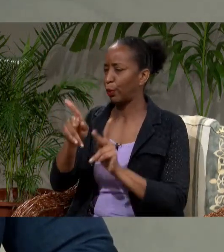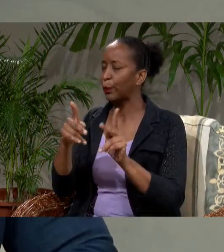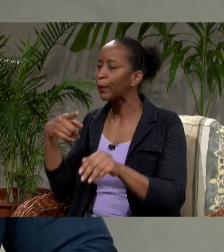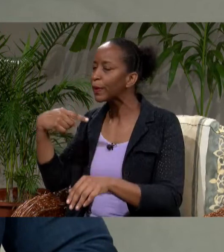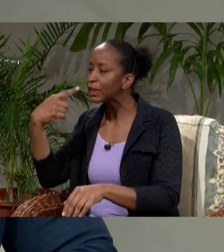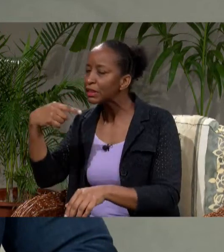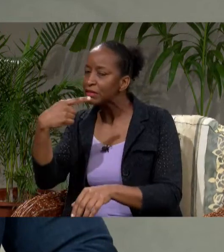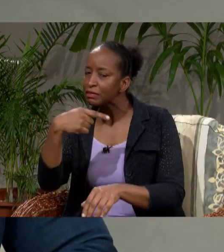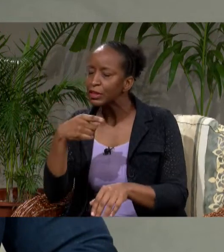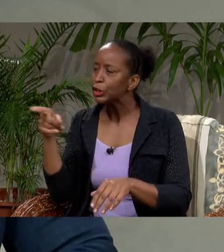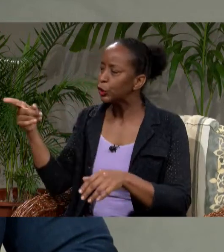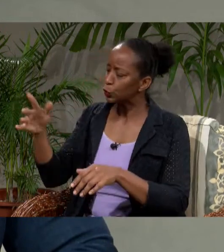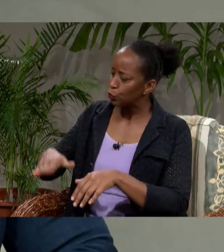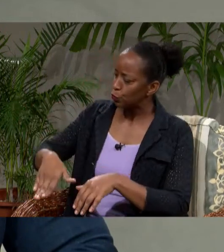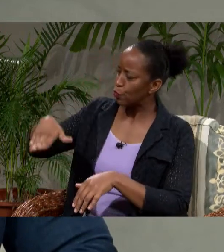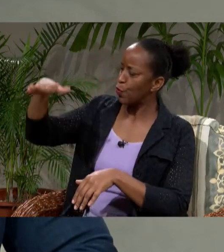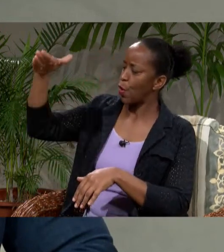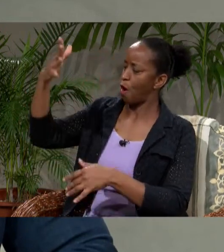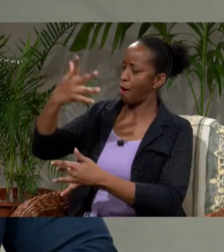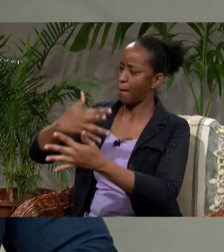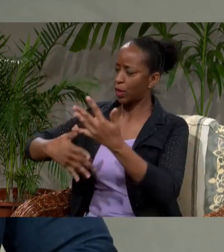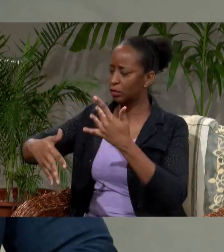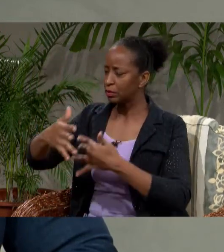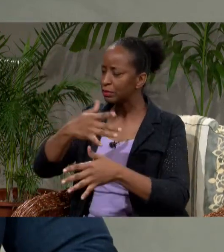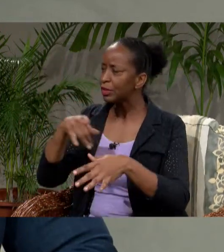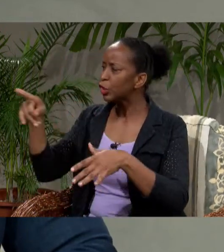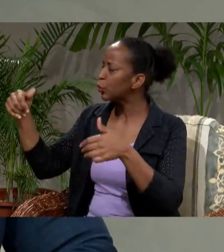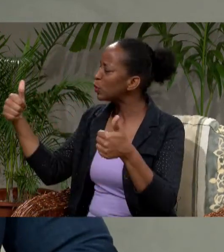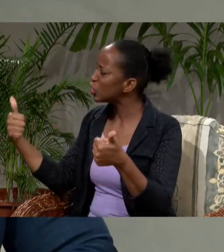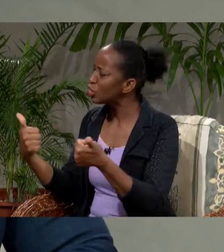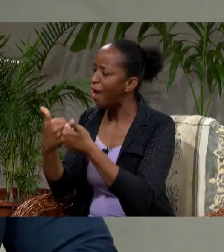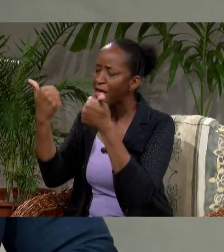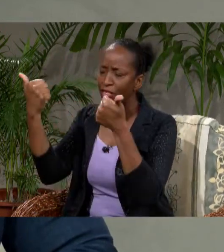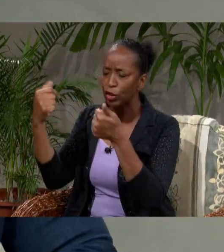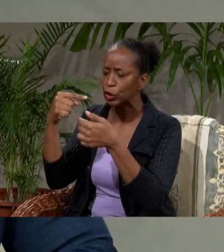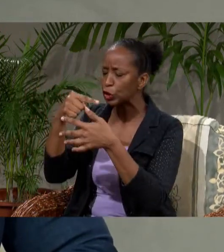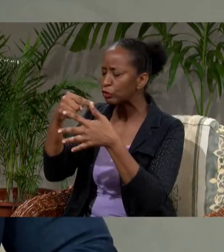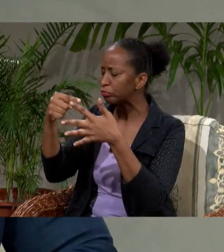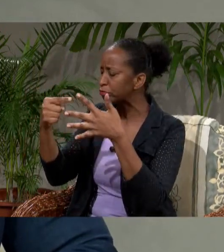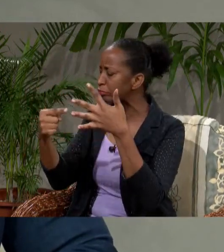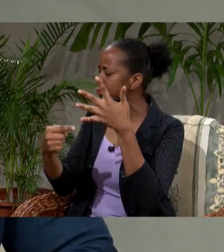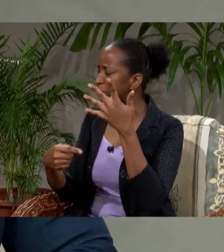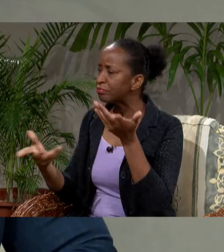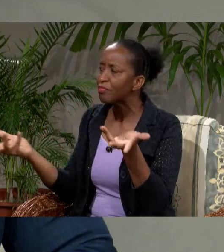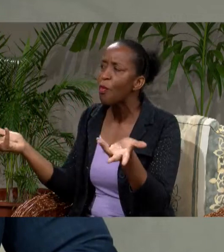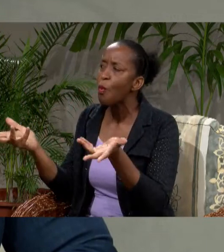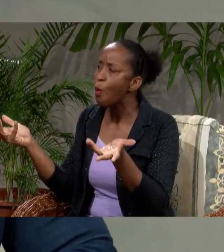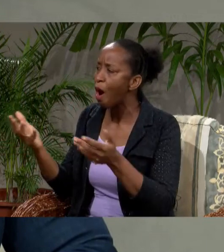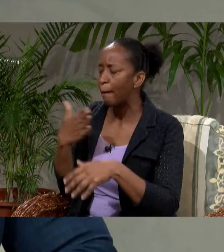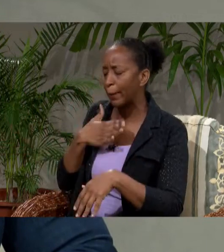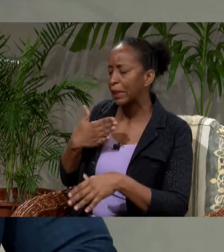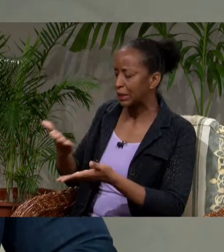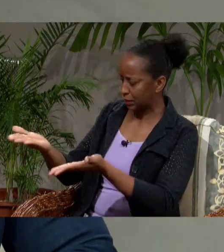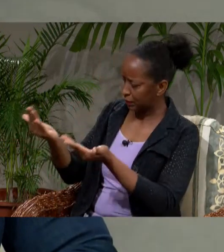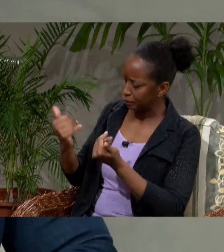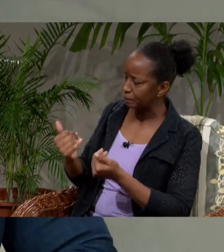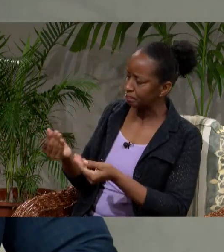you've experienced through the years that you hope to change through your membership in this